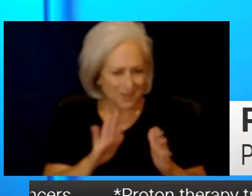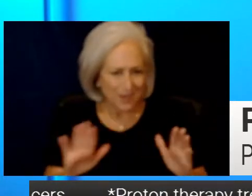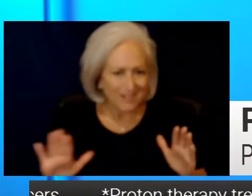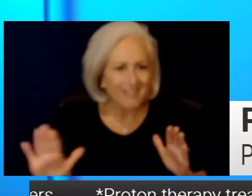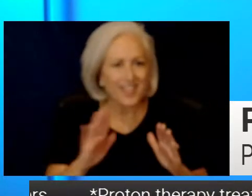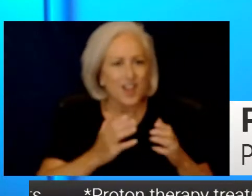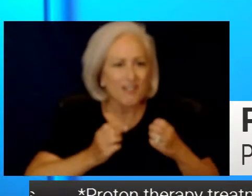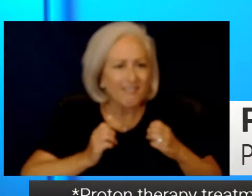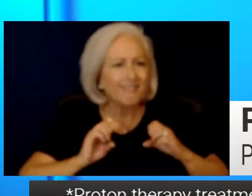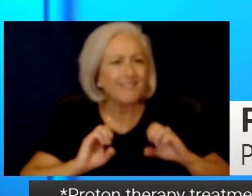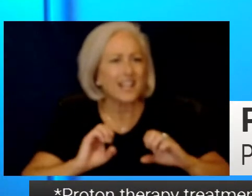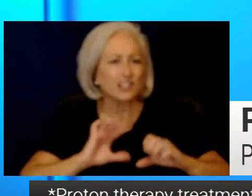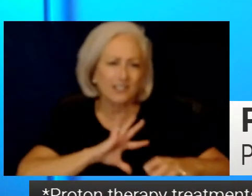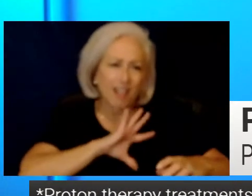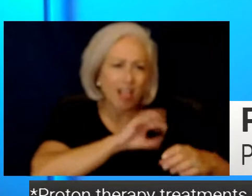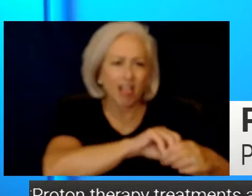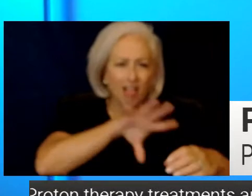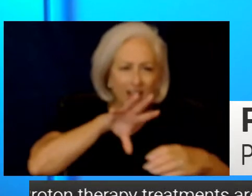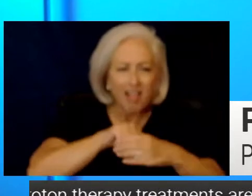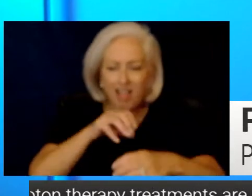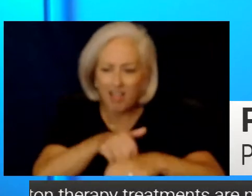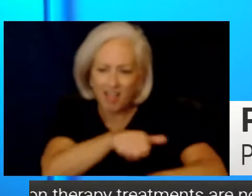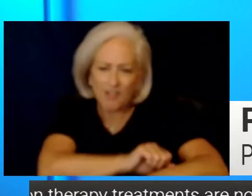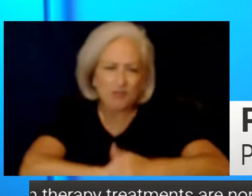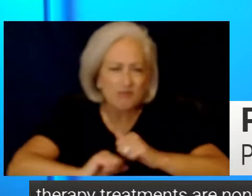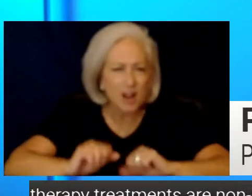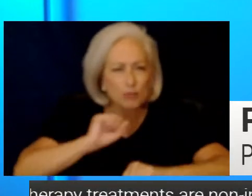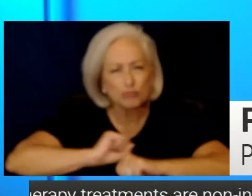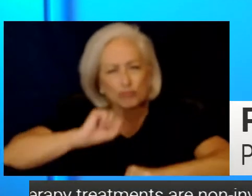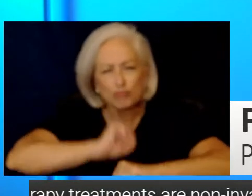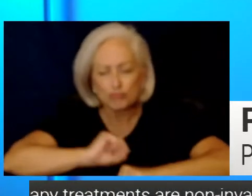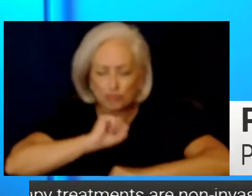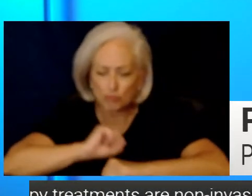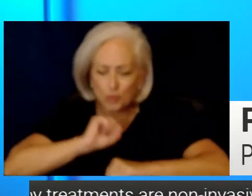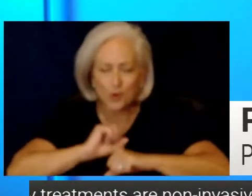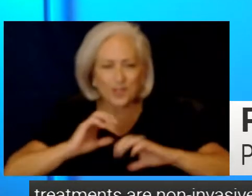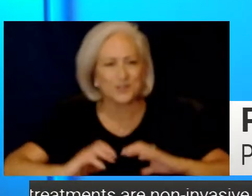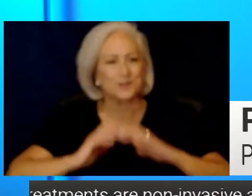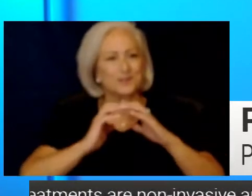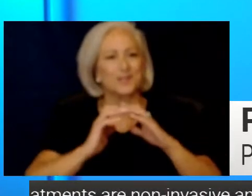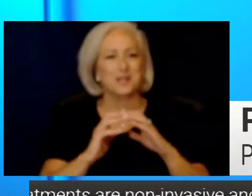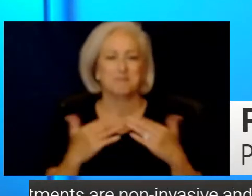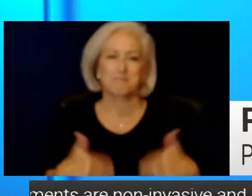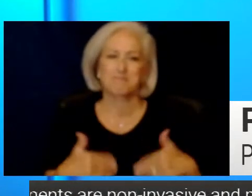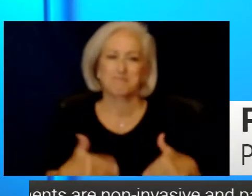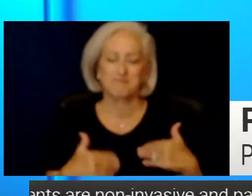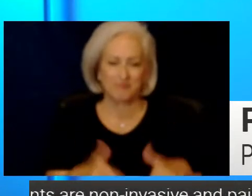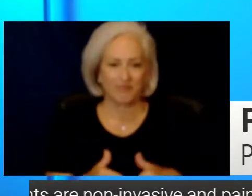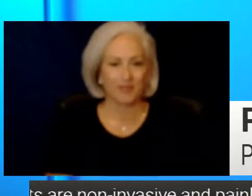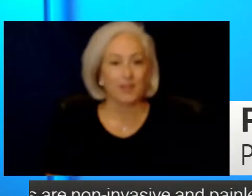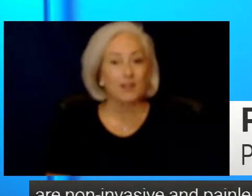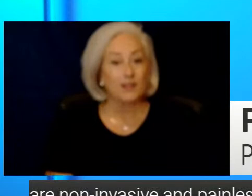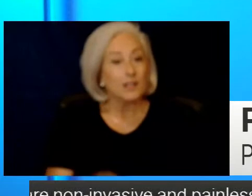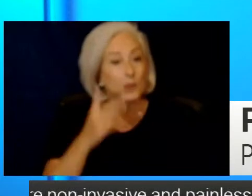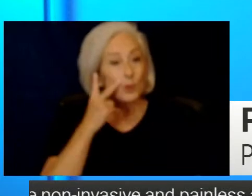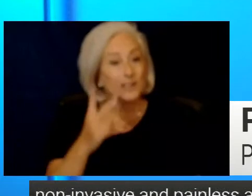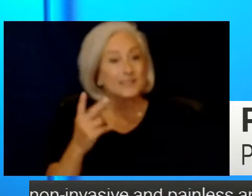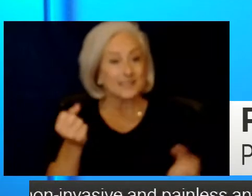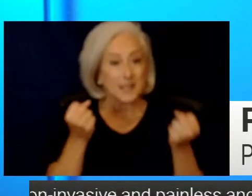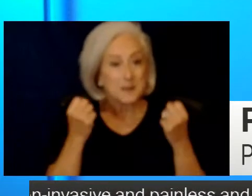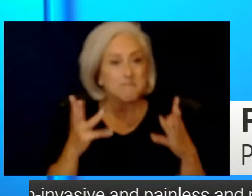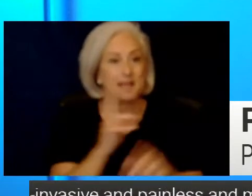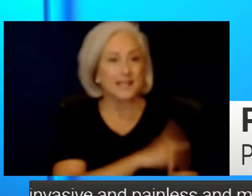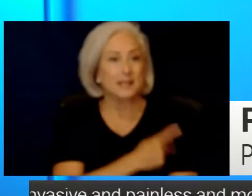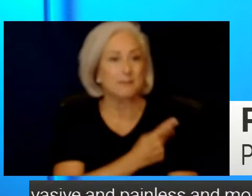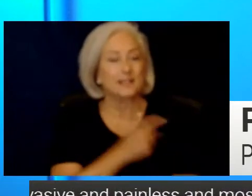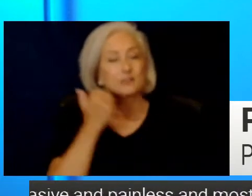people to thank. You know, there's certainly the Proton home team, but you know, we've had a lot of patients receive daily anesthesia care, and so, you know,